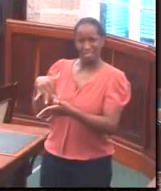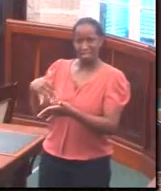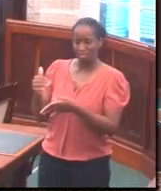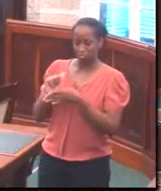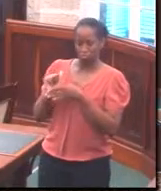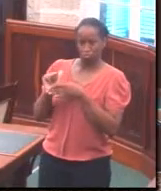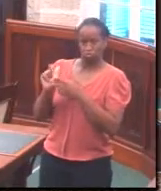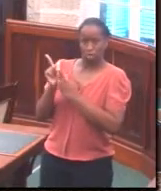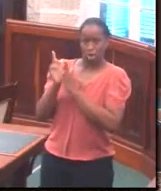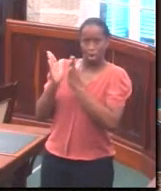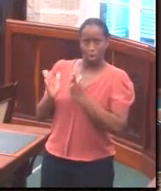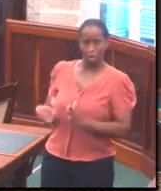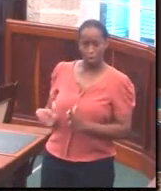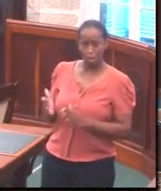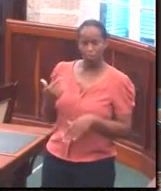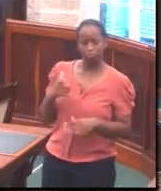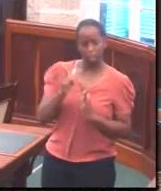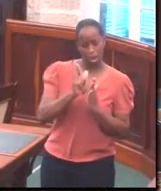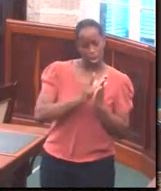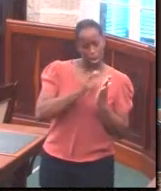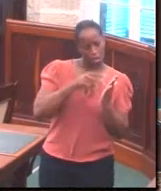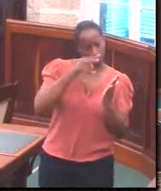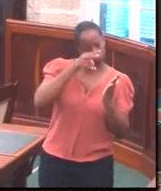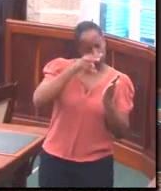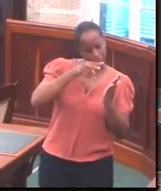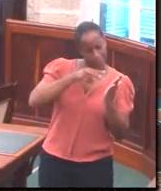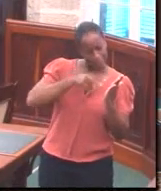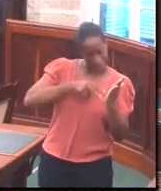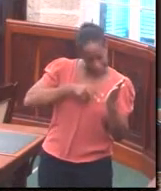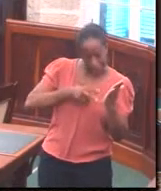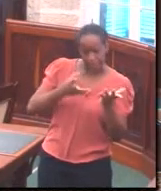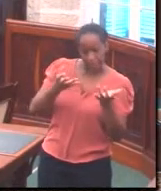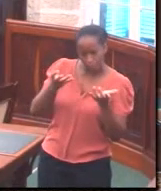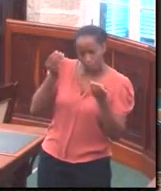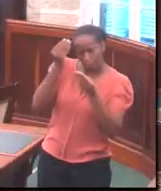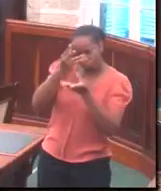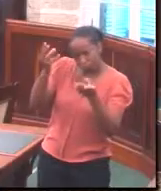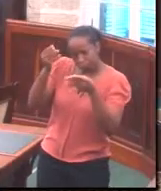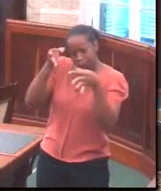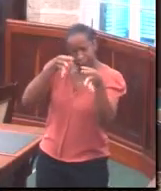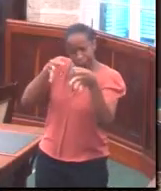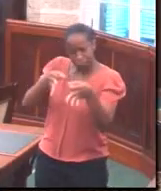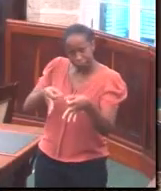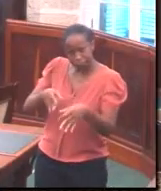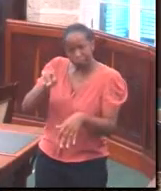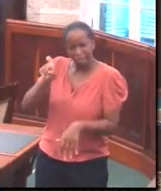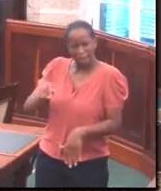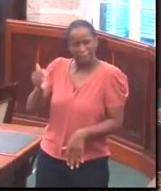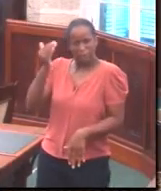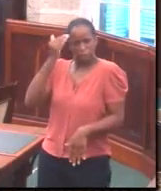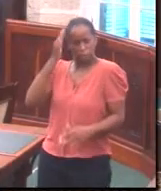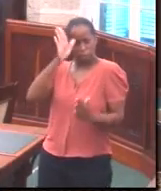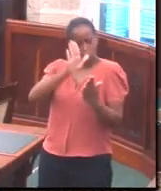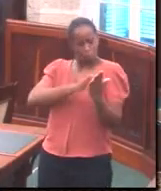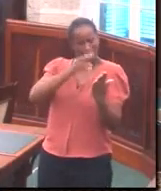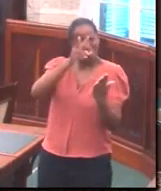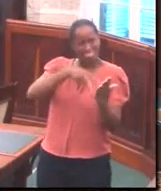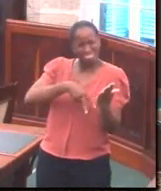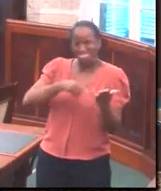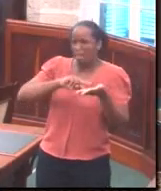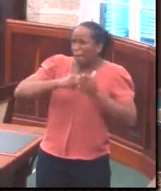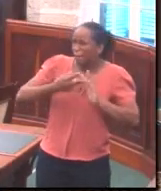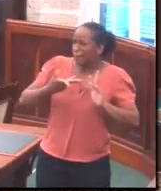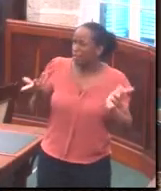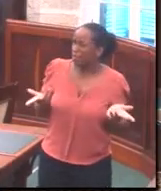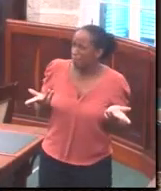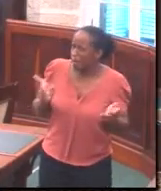claim qualification to educate the public on it, you must do so with competence. And I'm not being arrogant. I'm